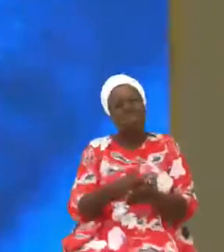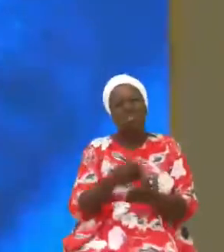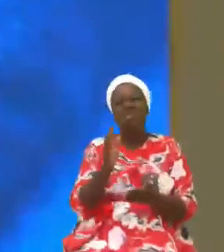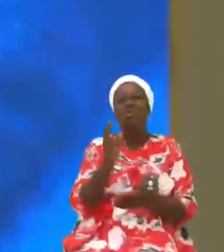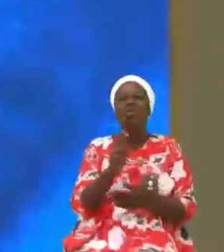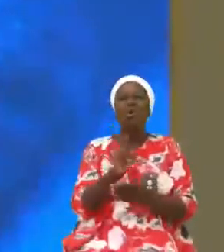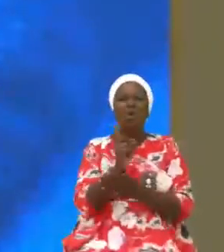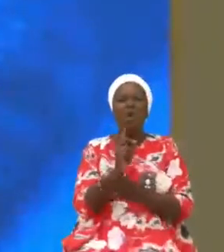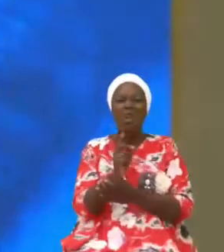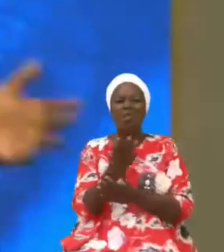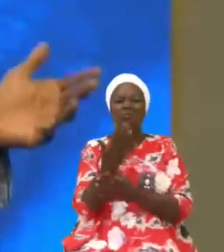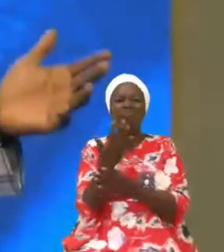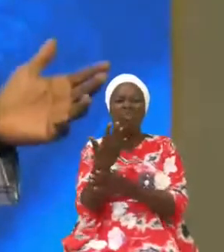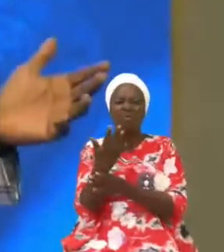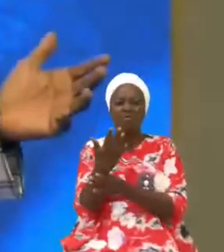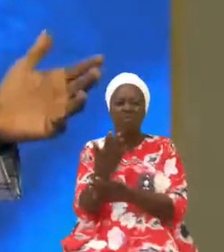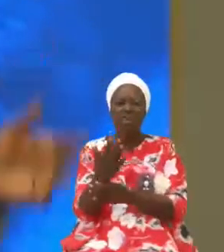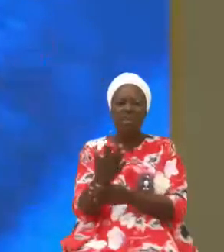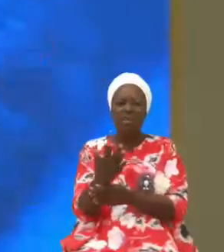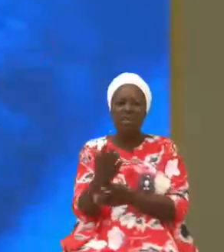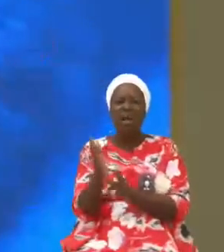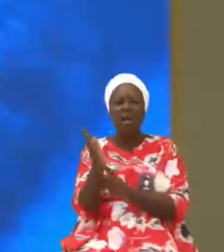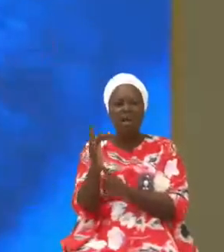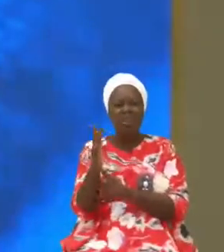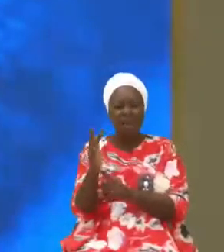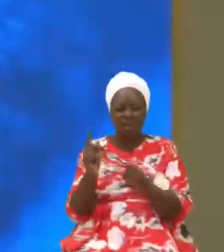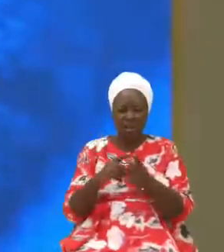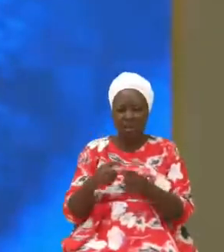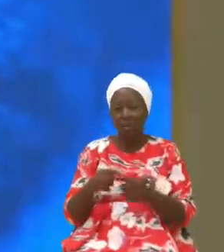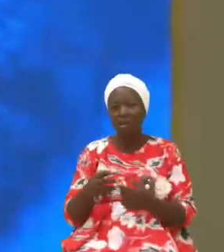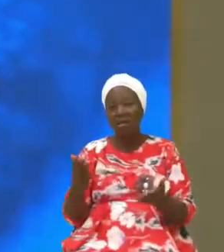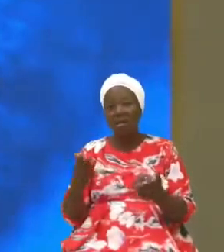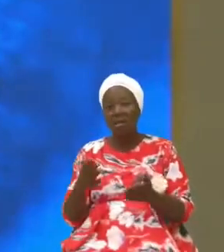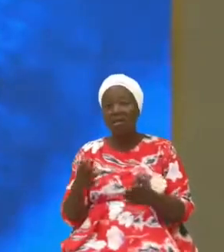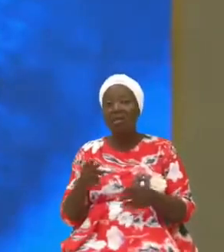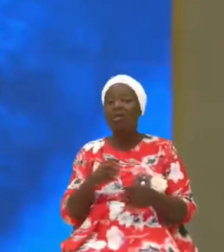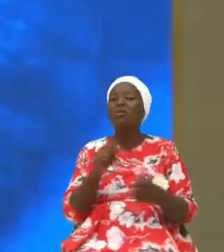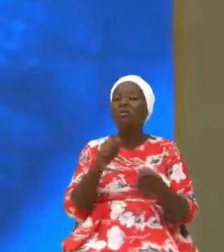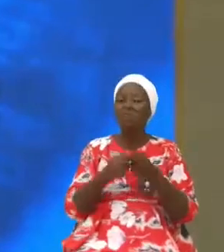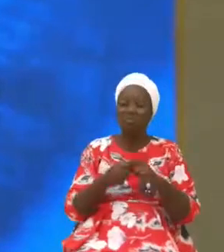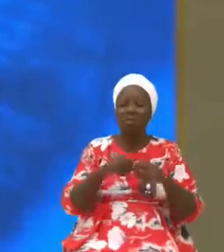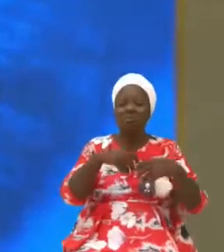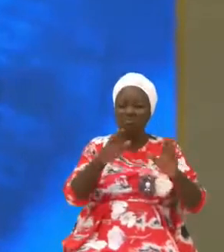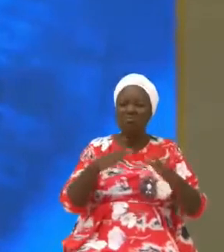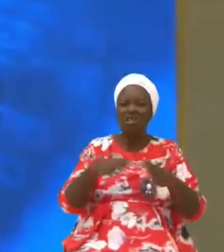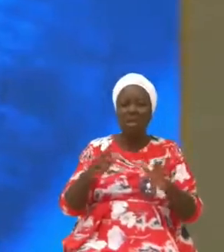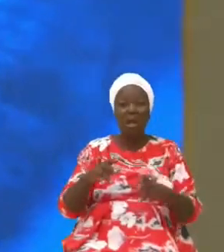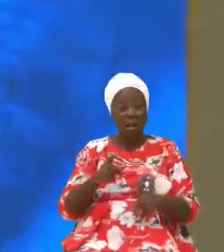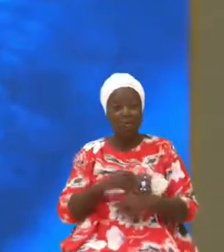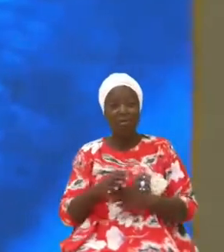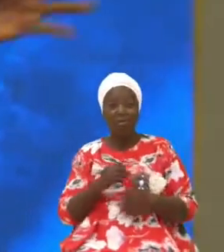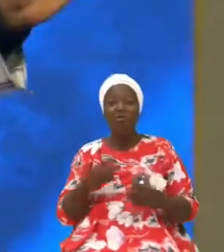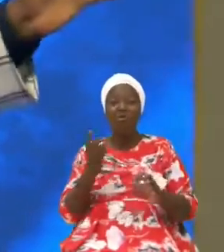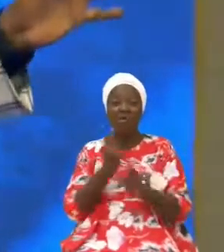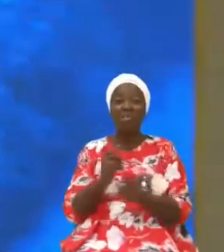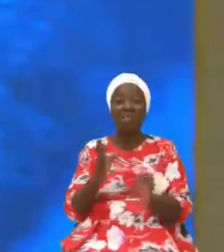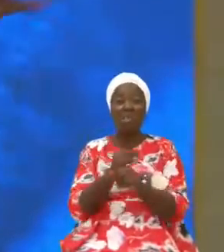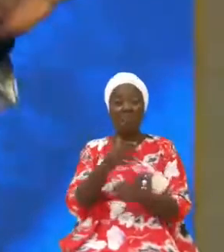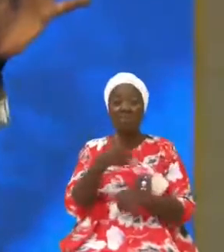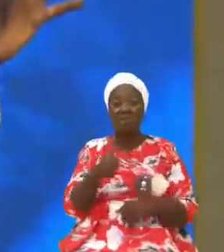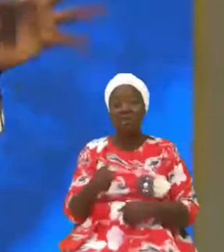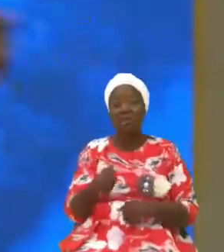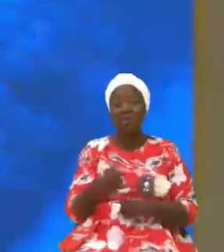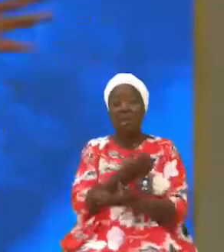new leaf, become a better person before I can be saved. Then it's not saving sinners. You've already, you know,